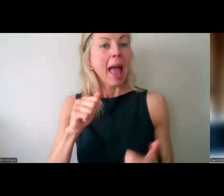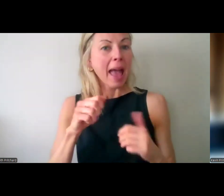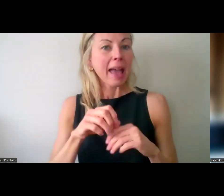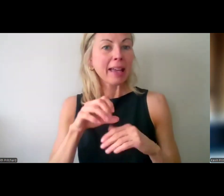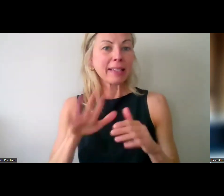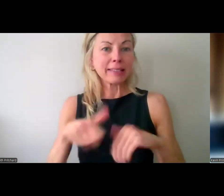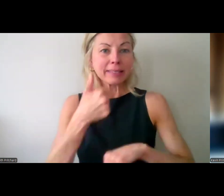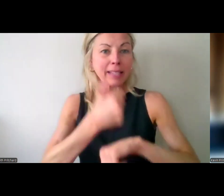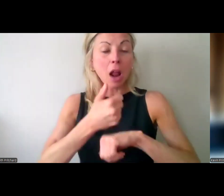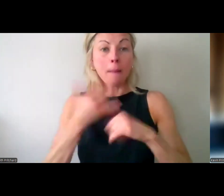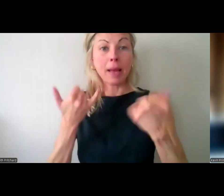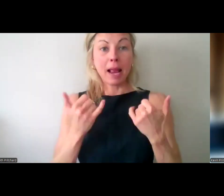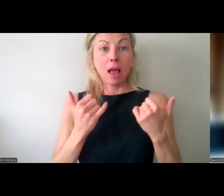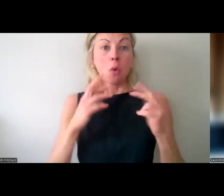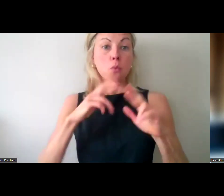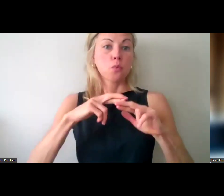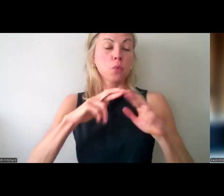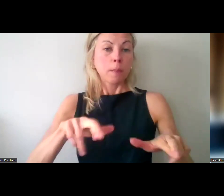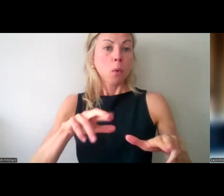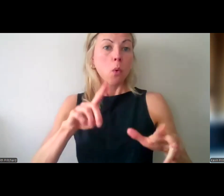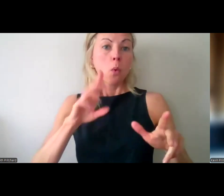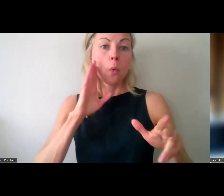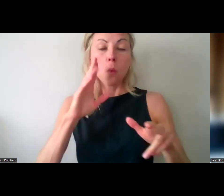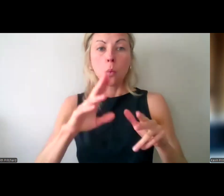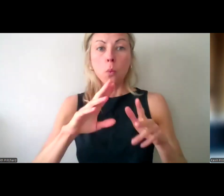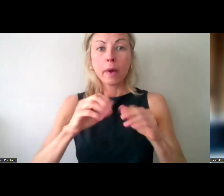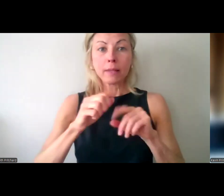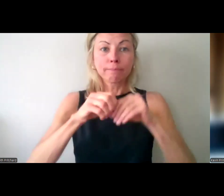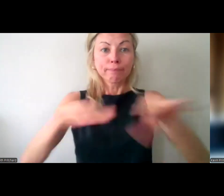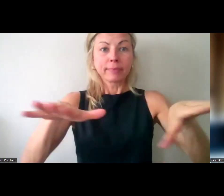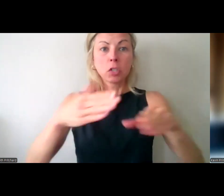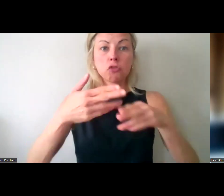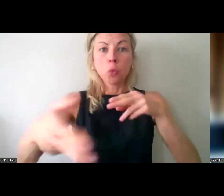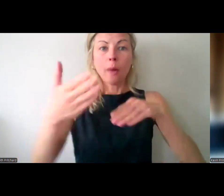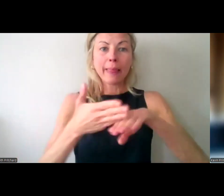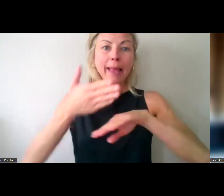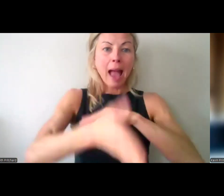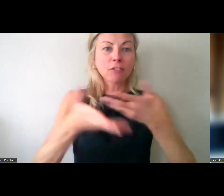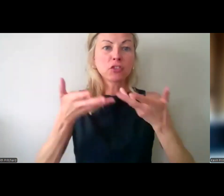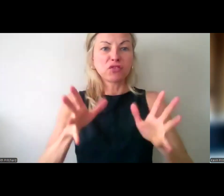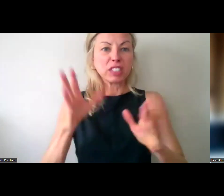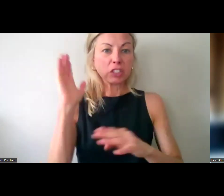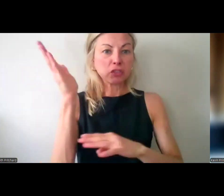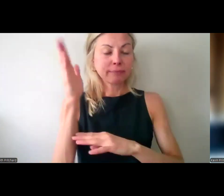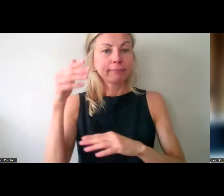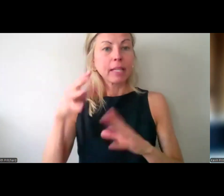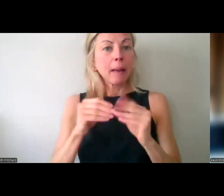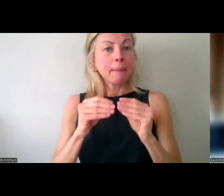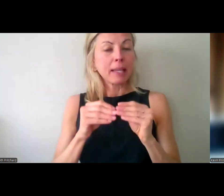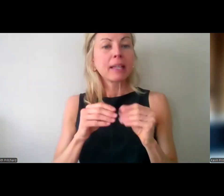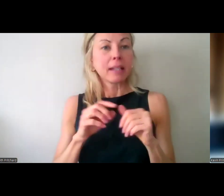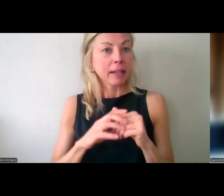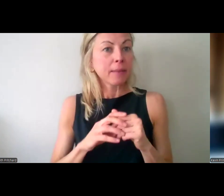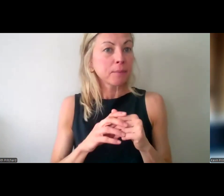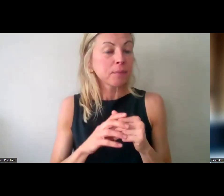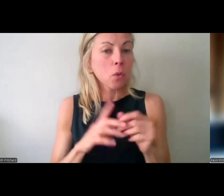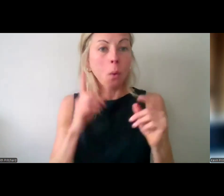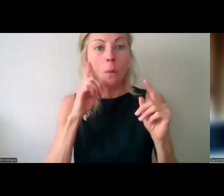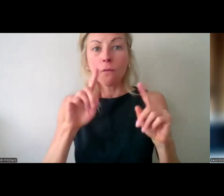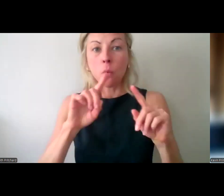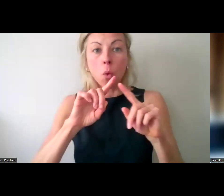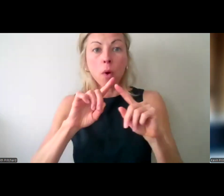The report is going to be disseminated shortly after the meeting through Justice and Aging channels, through channels of other Impact Committee members, and then